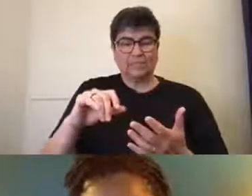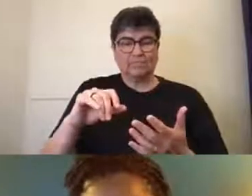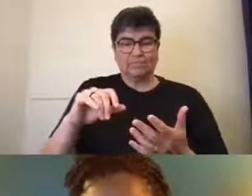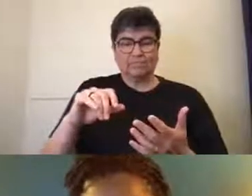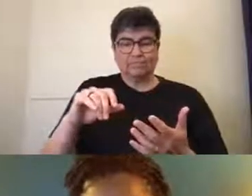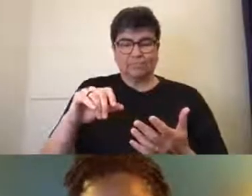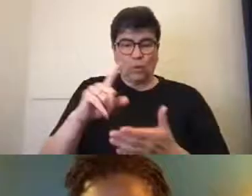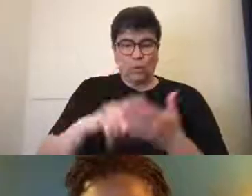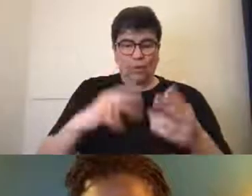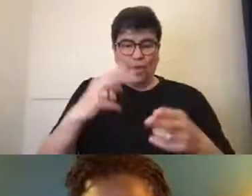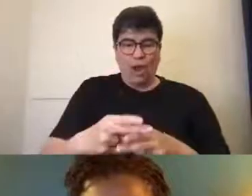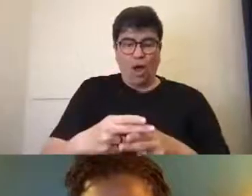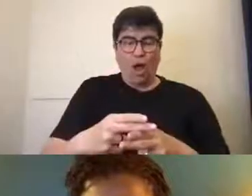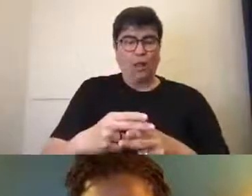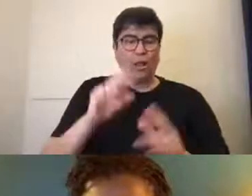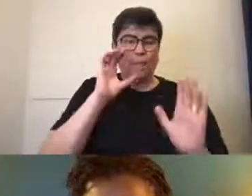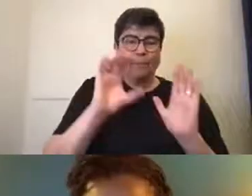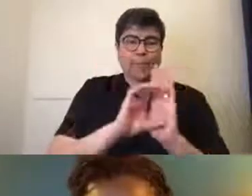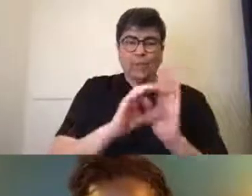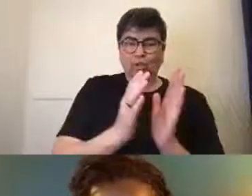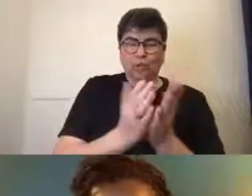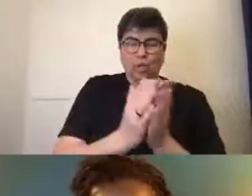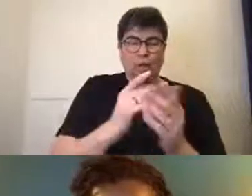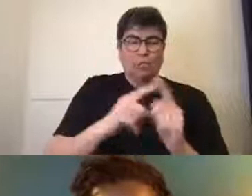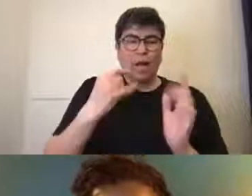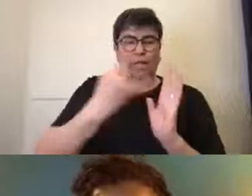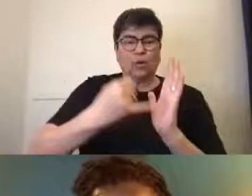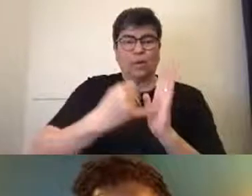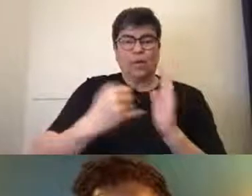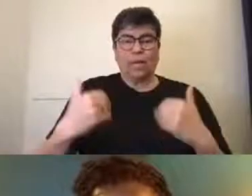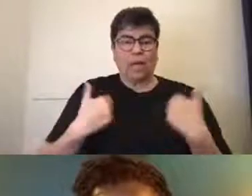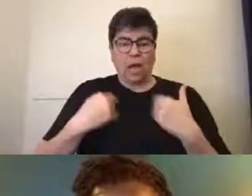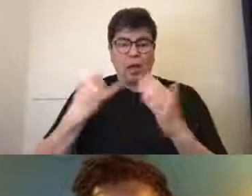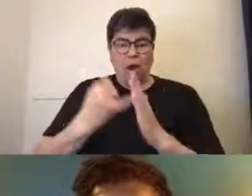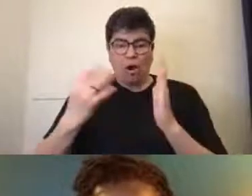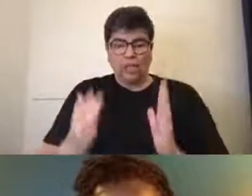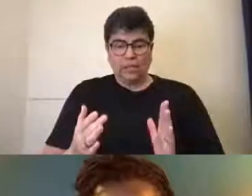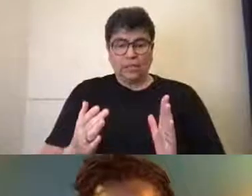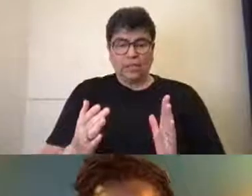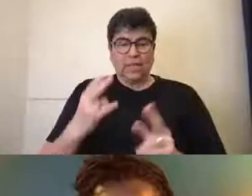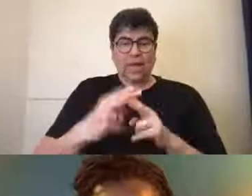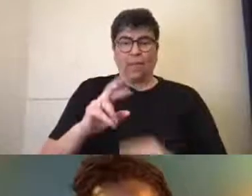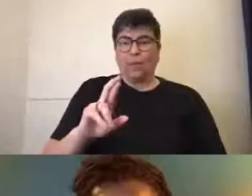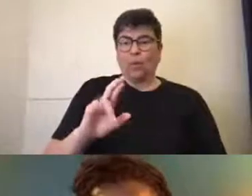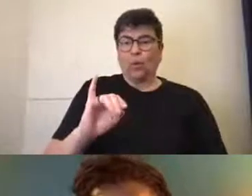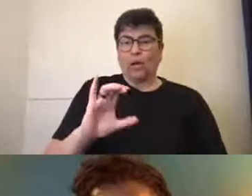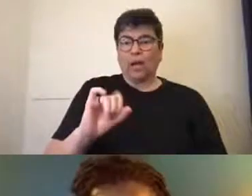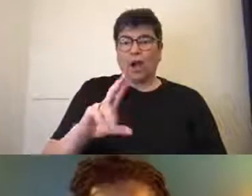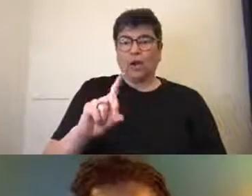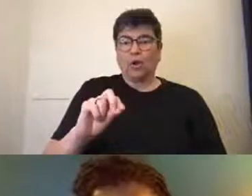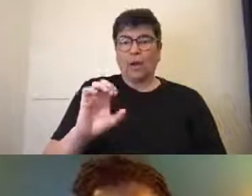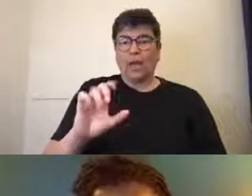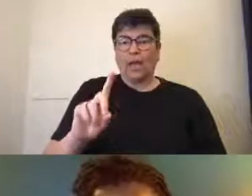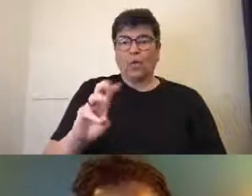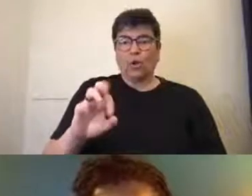It's what they call a picture book. But it's illustrated by this young artist named Ricardo Edwards. And fam, when I